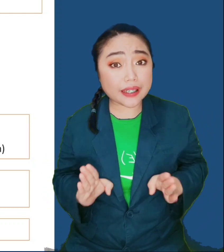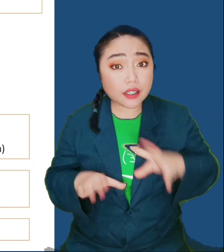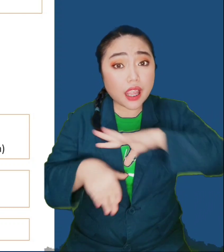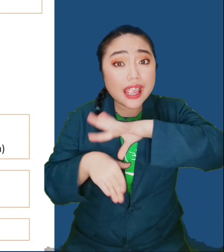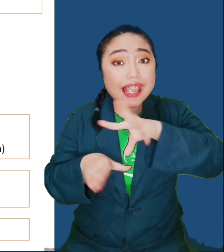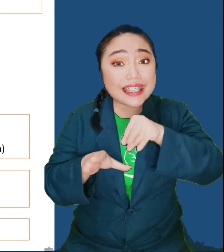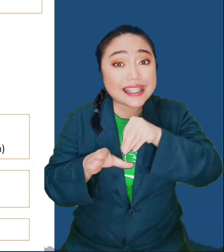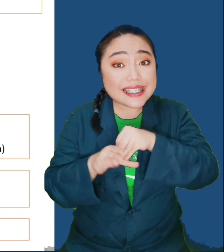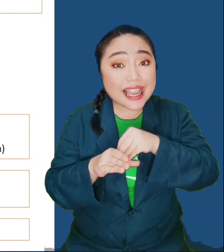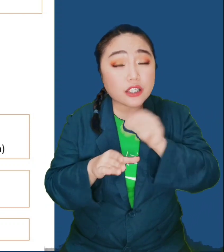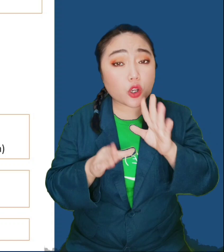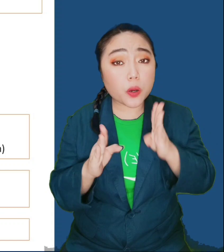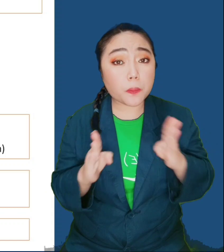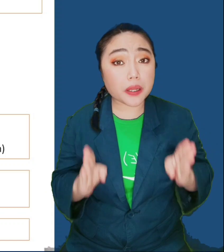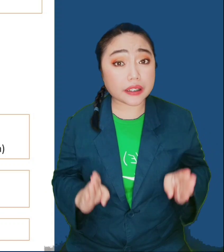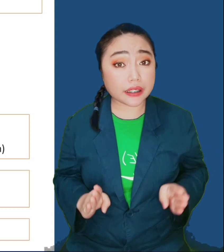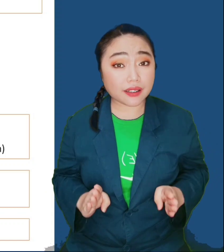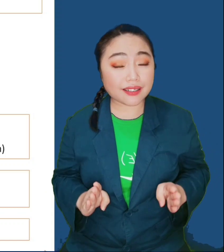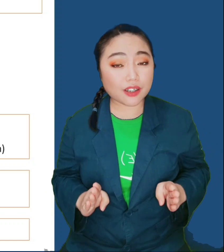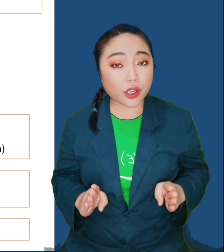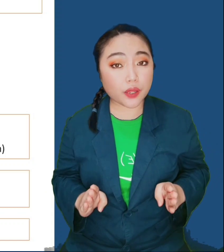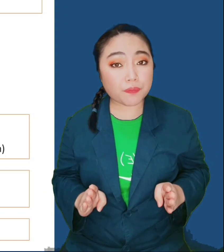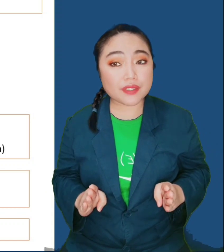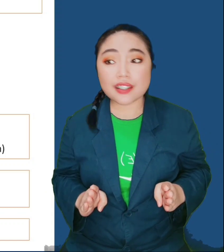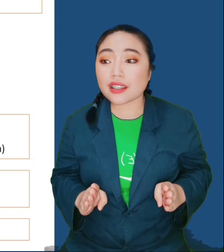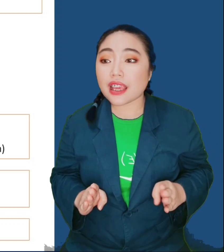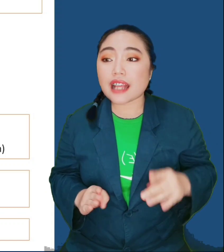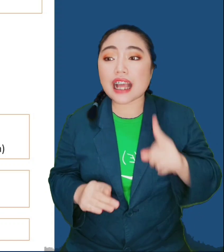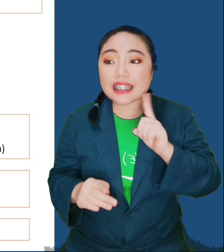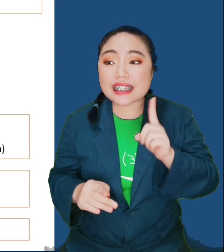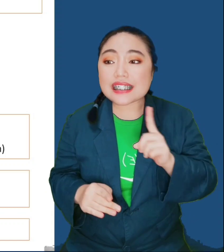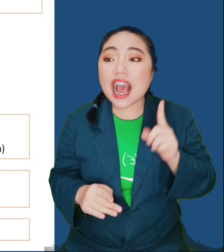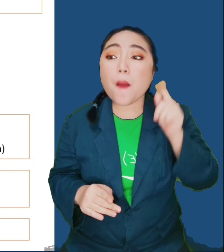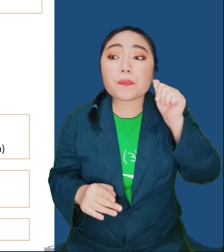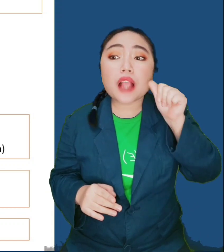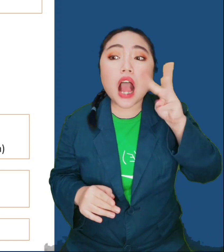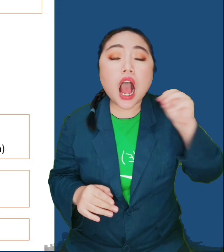amount of matter inside your body.